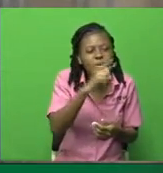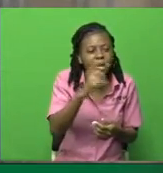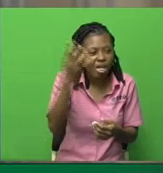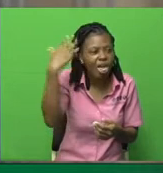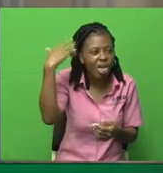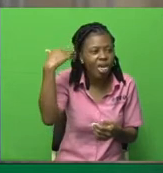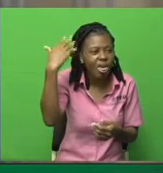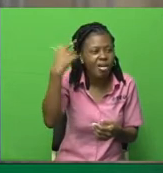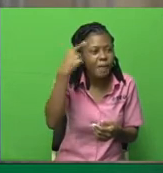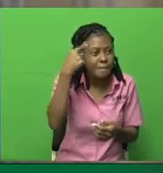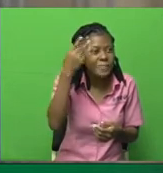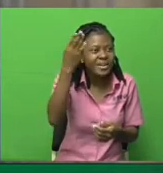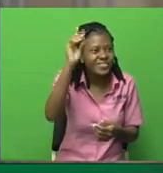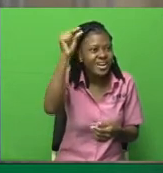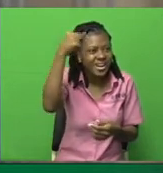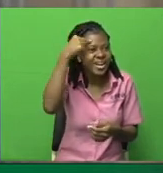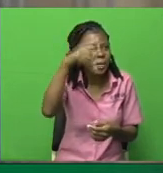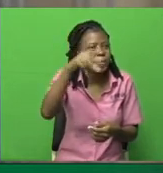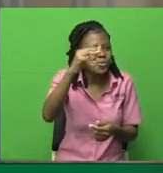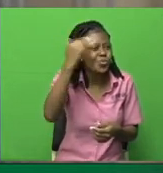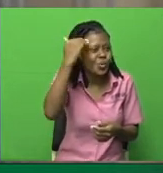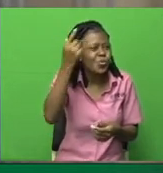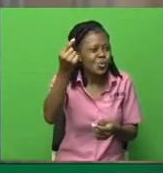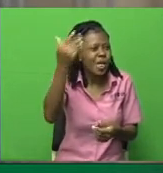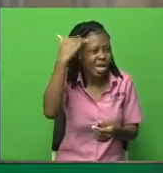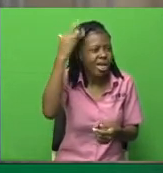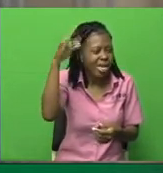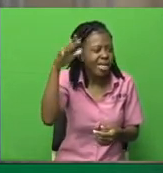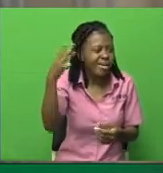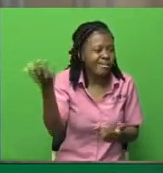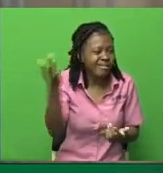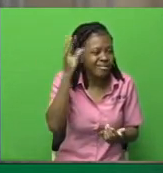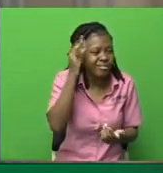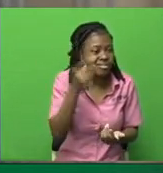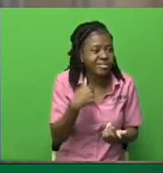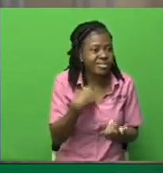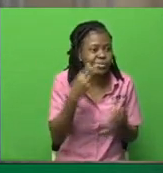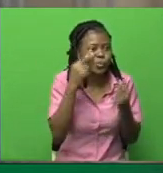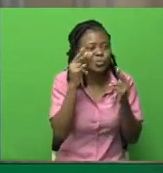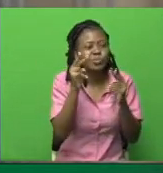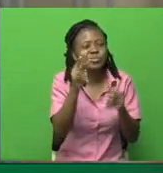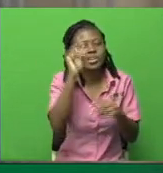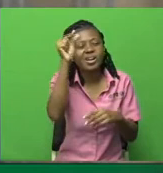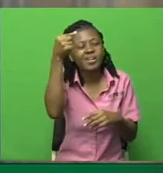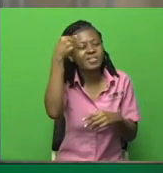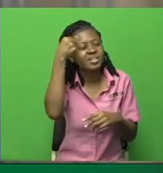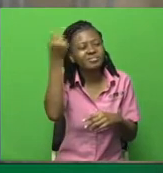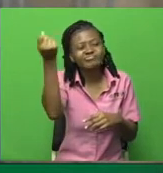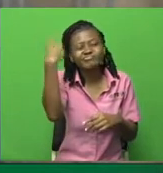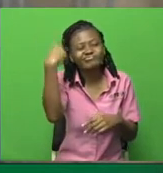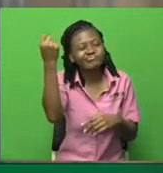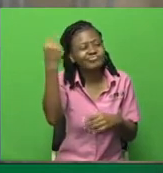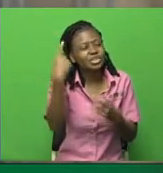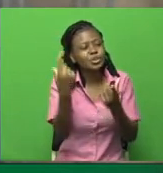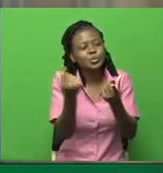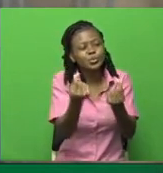knows what it is doing it is very clear the government has no clue about what it is doing